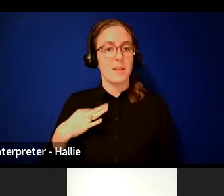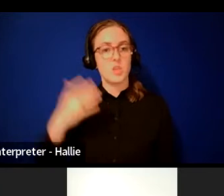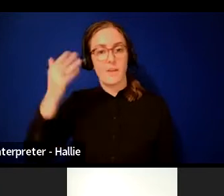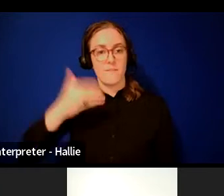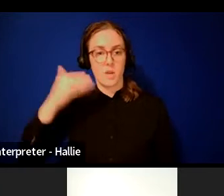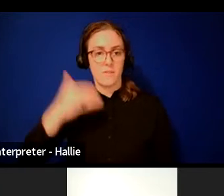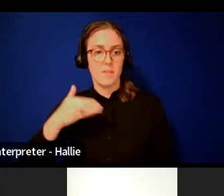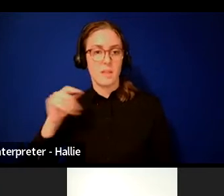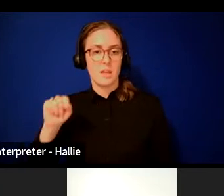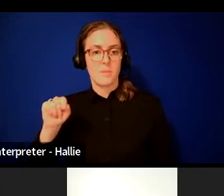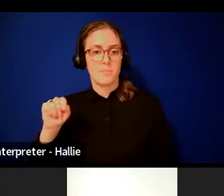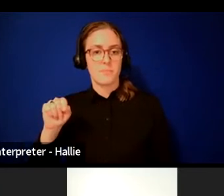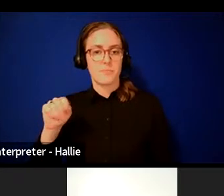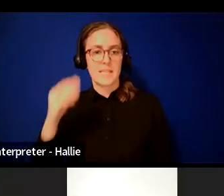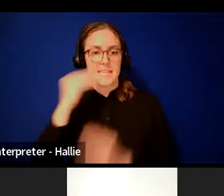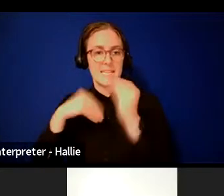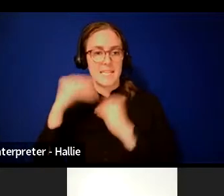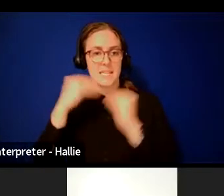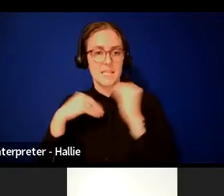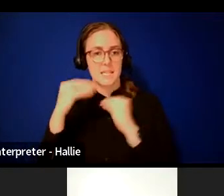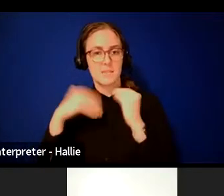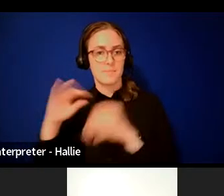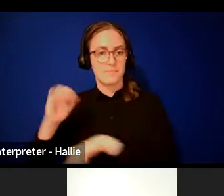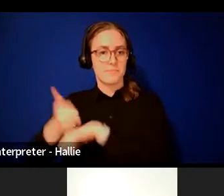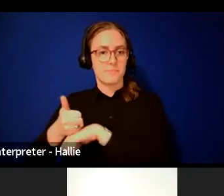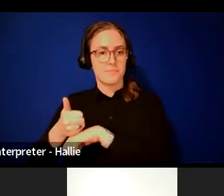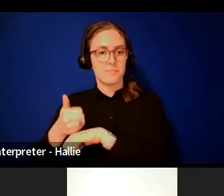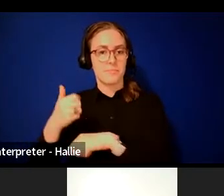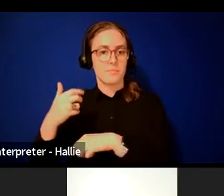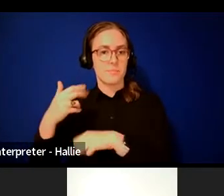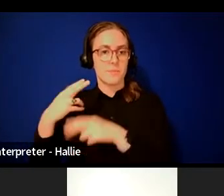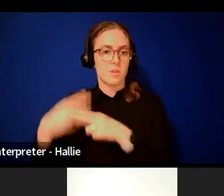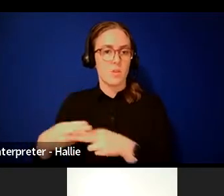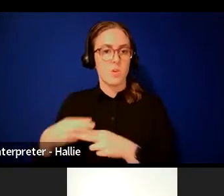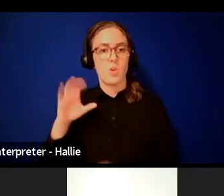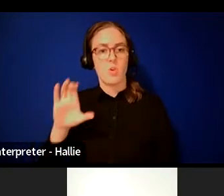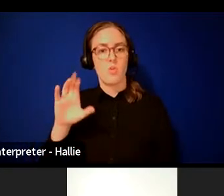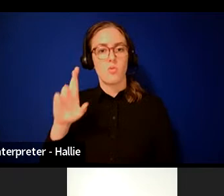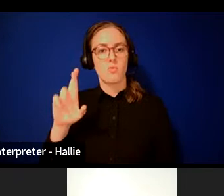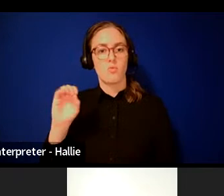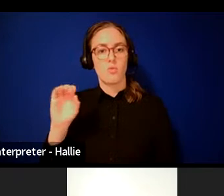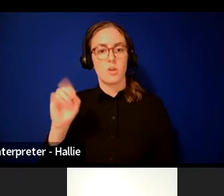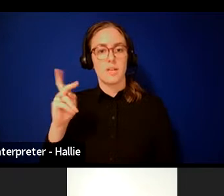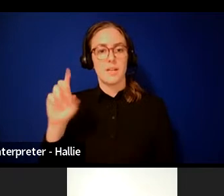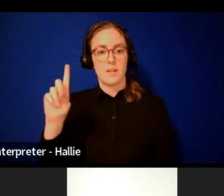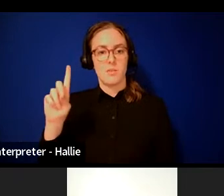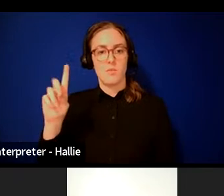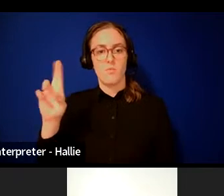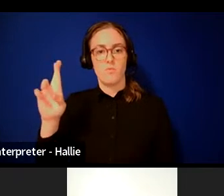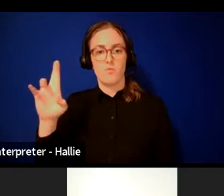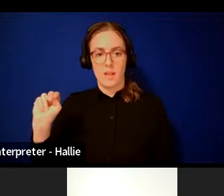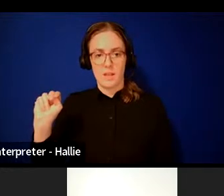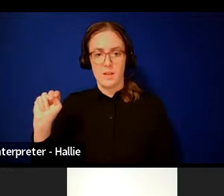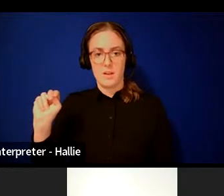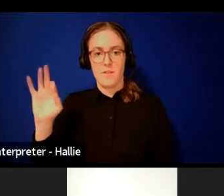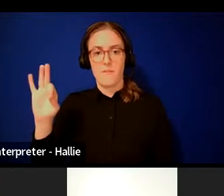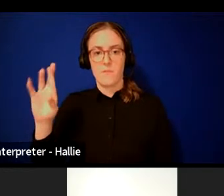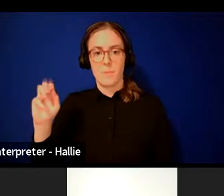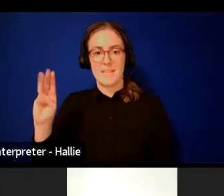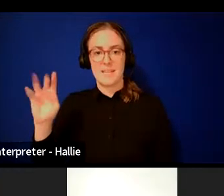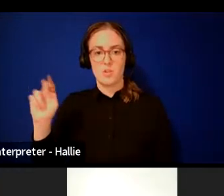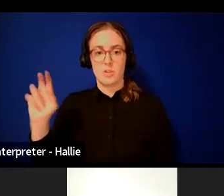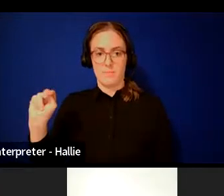the eating establishment known as Crooked Run Fermentation. Okay, whenever you're